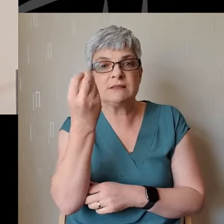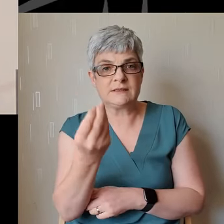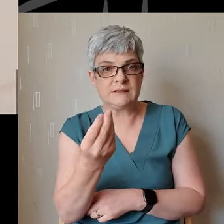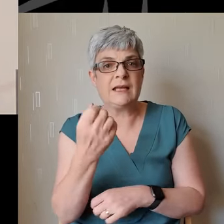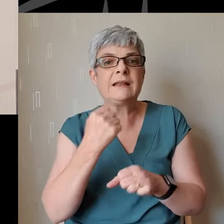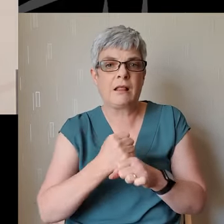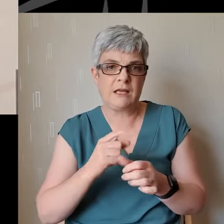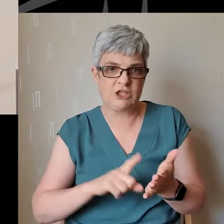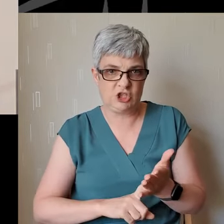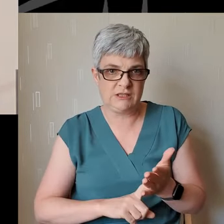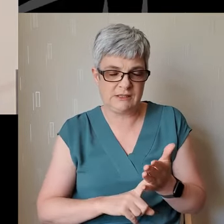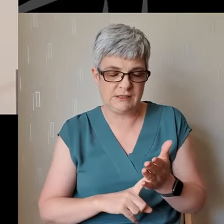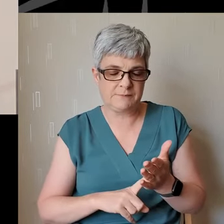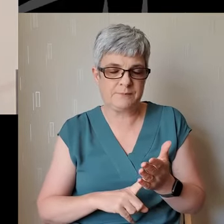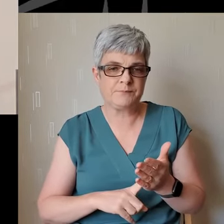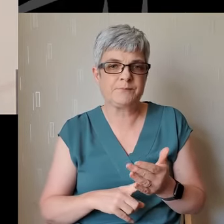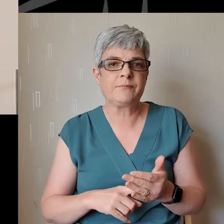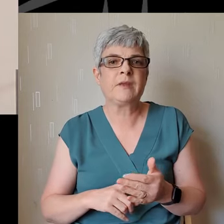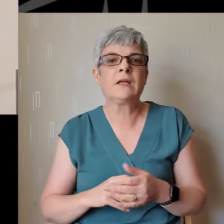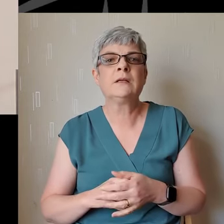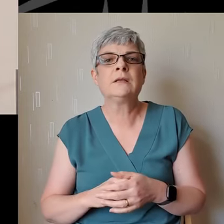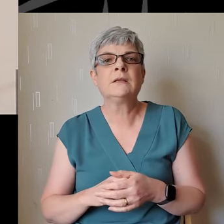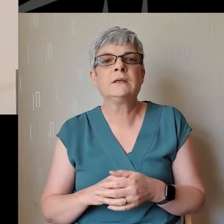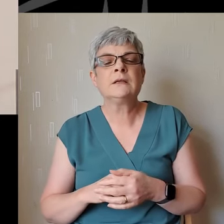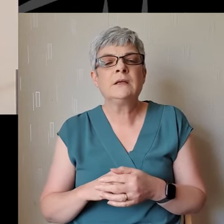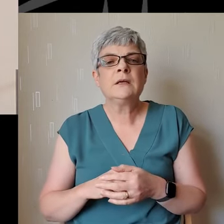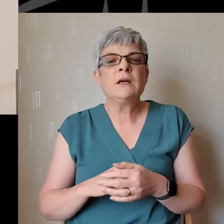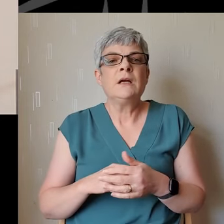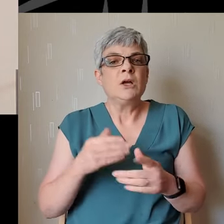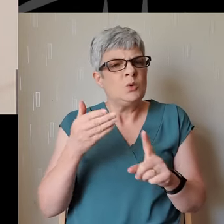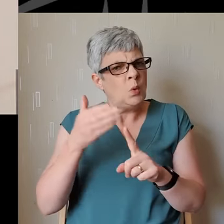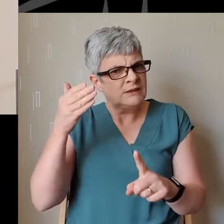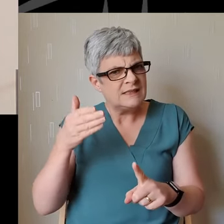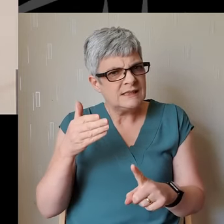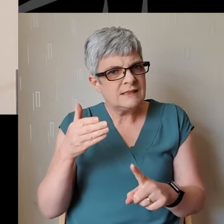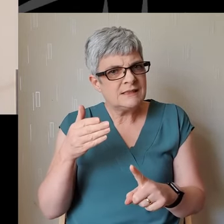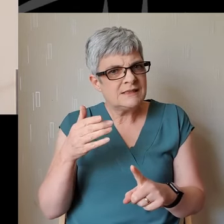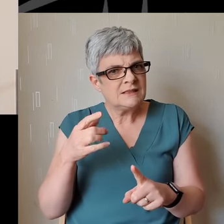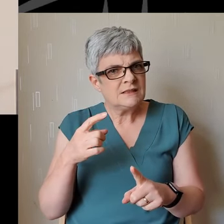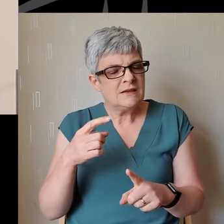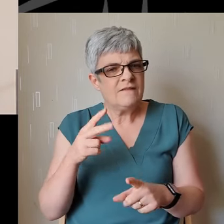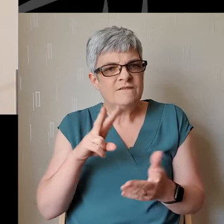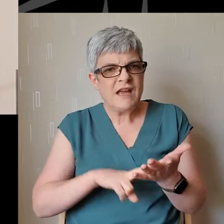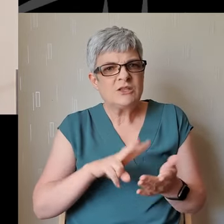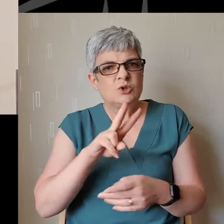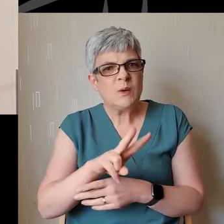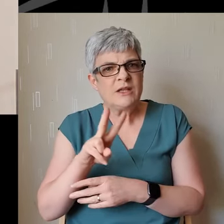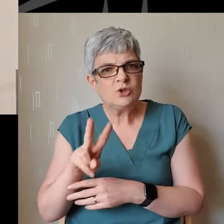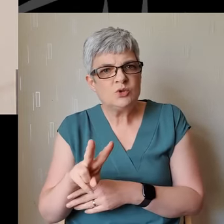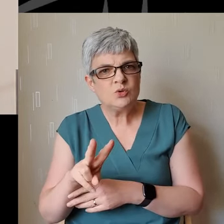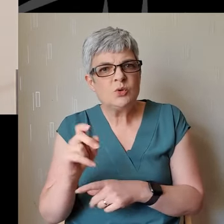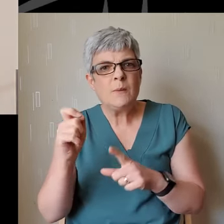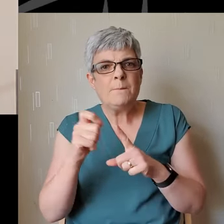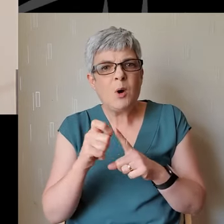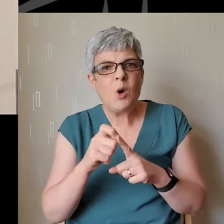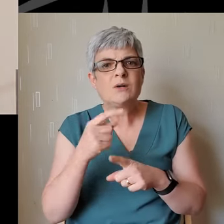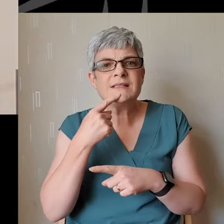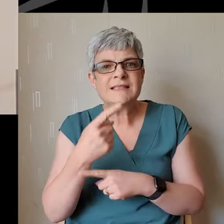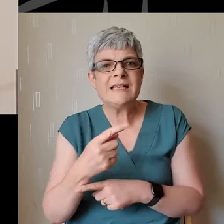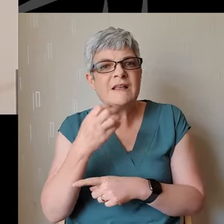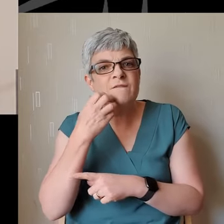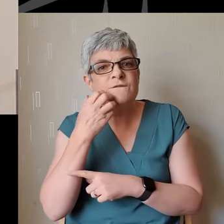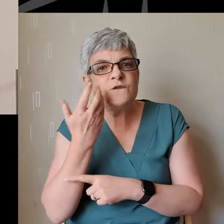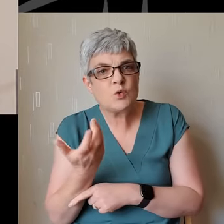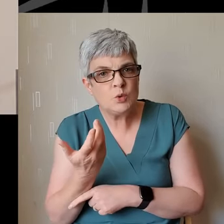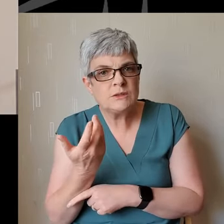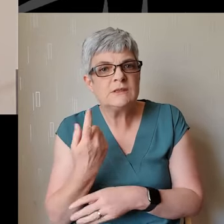verses that I read a few moments ago. And notice in the verse 22, Paul says fruit of the Spirit.